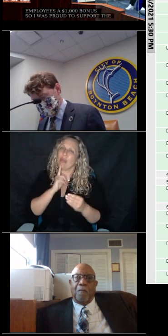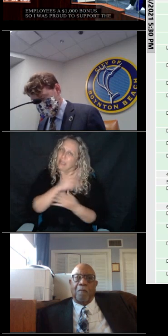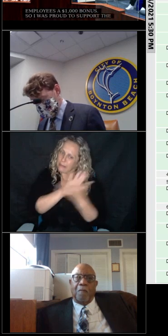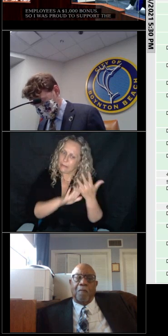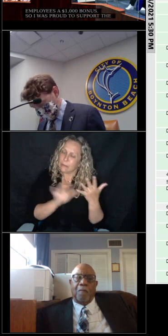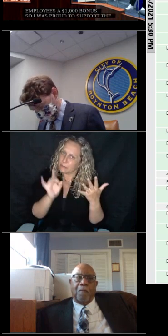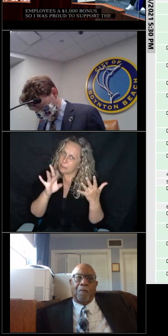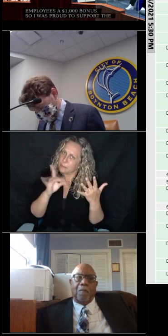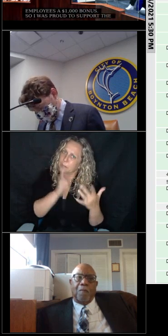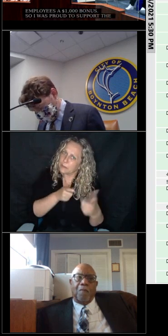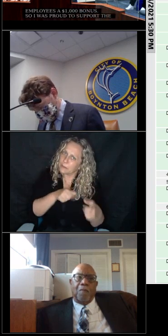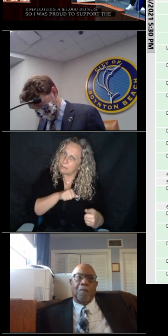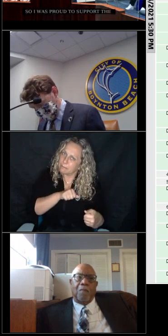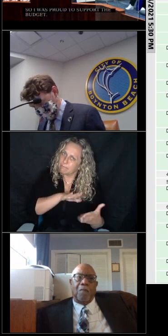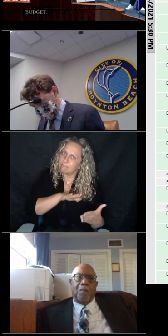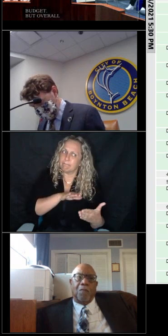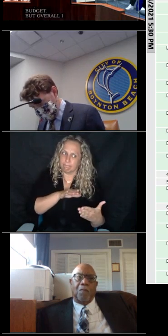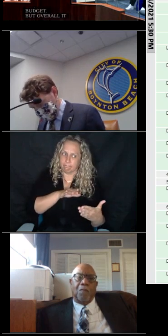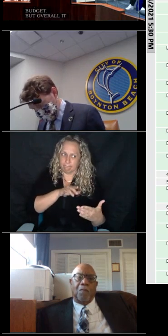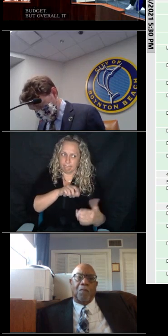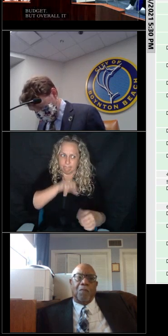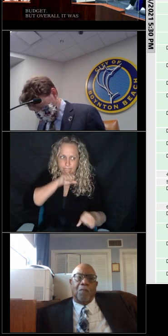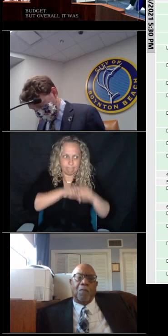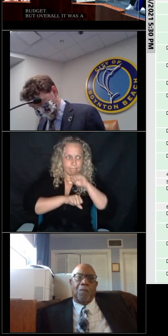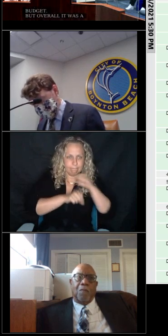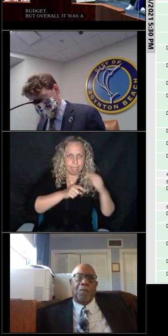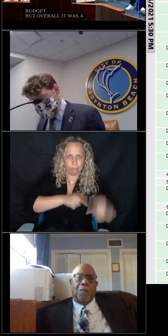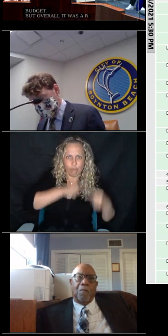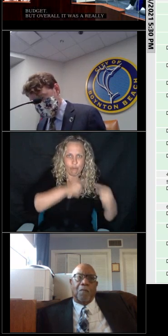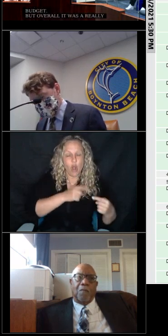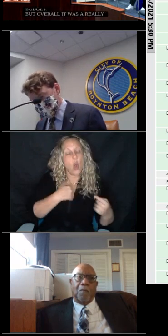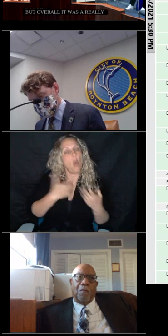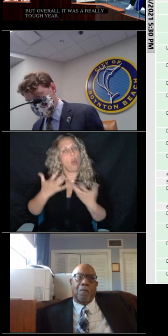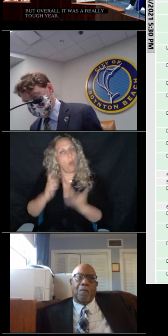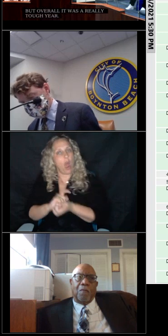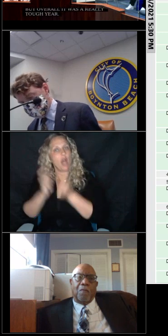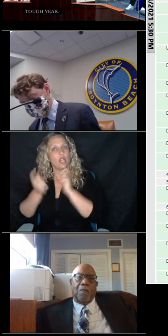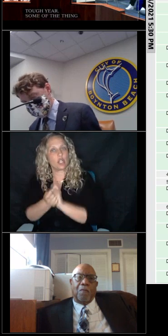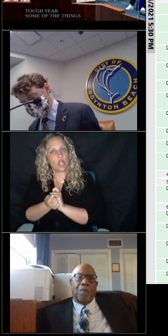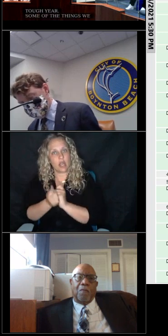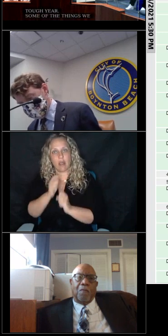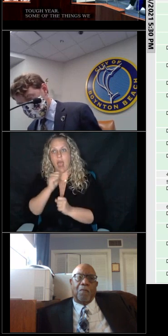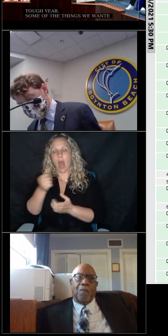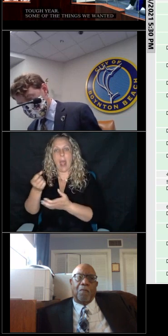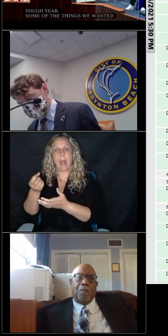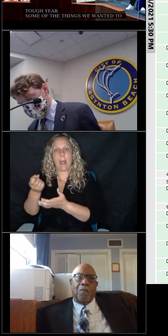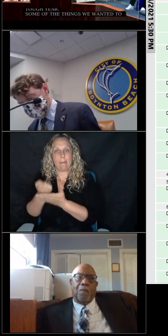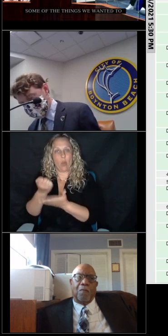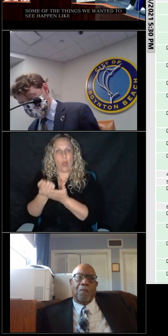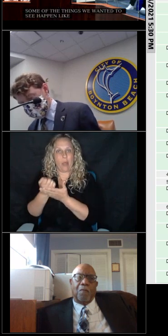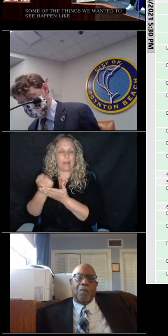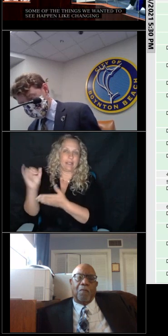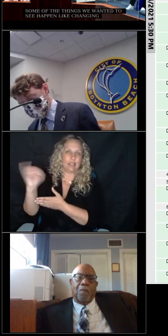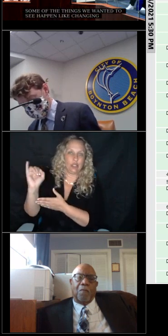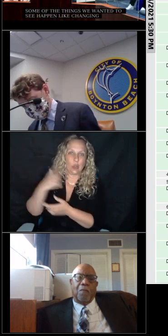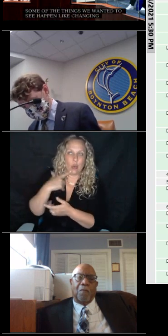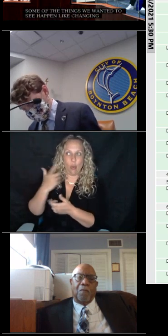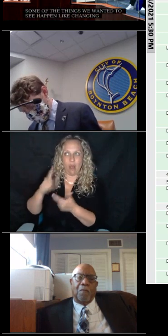the things that we wanted to see happen, like changing the increasing unemployment insurance were not discussed.